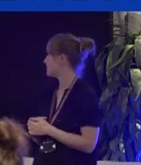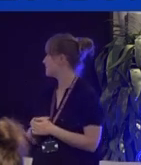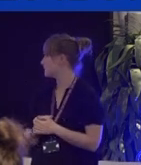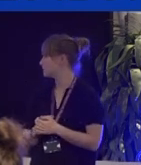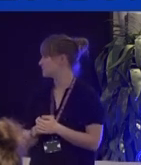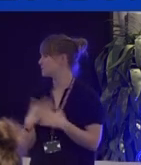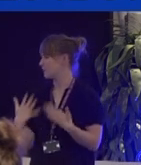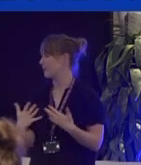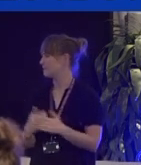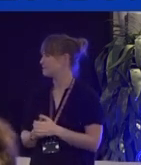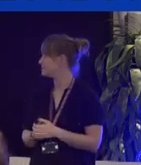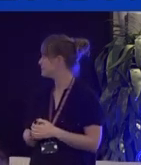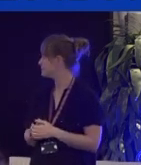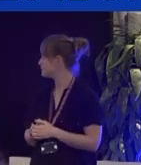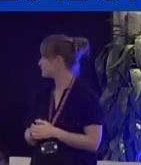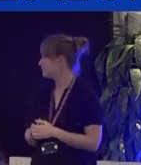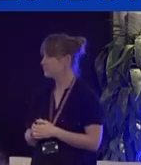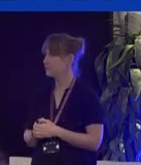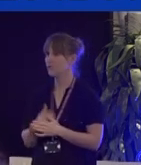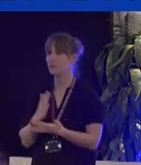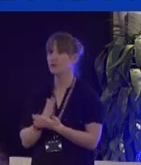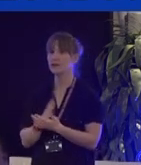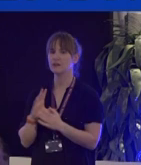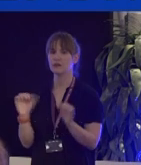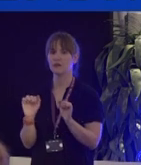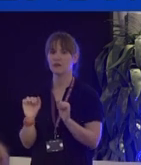Yeah. Can we really not look?